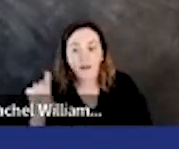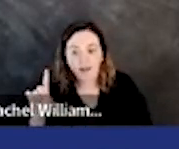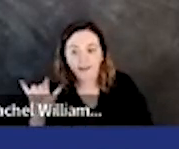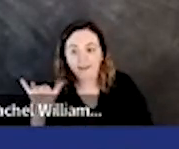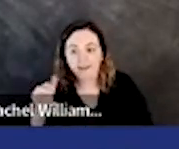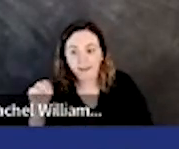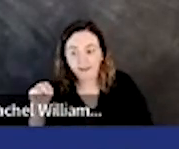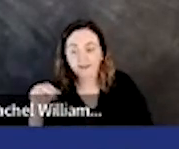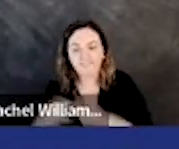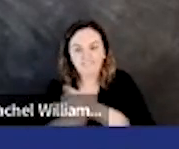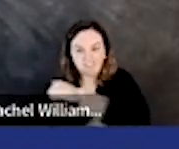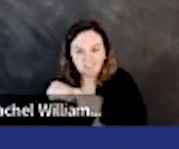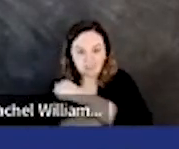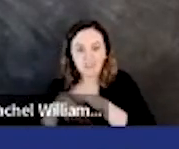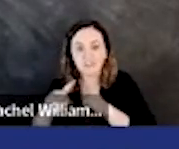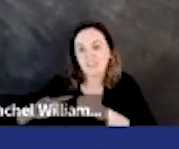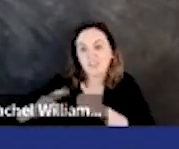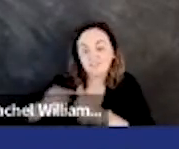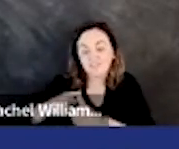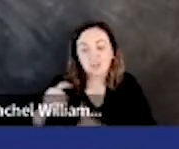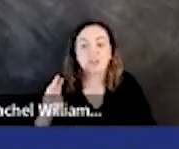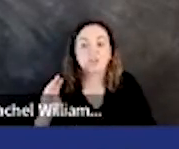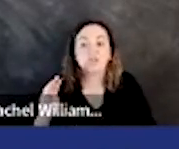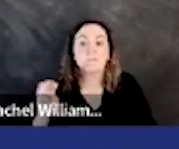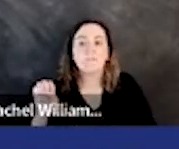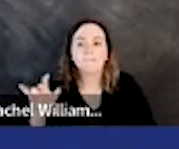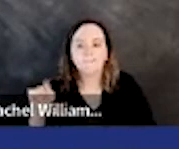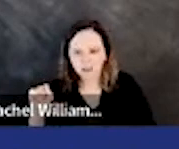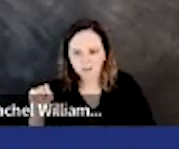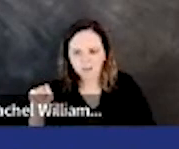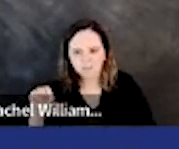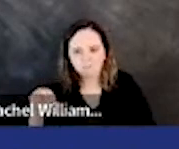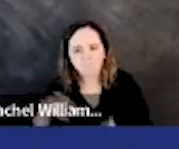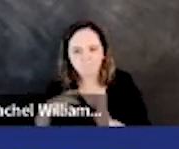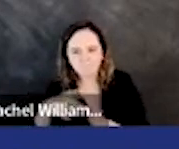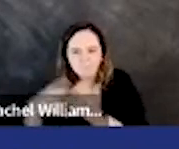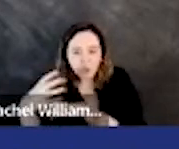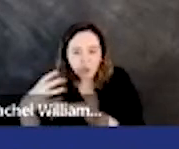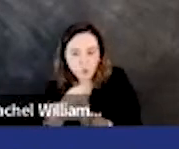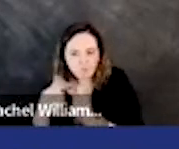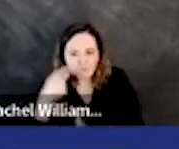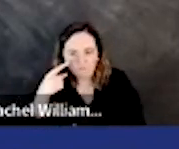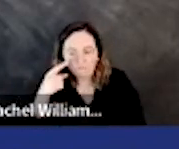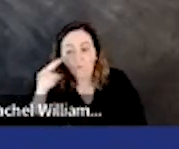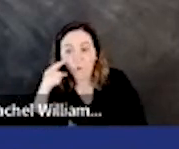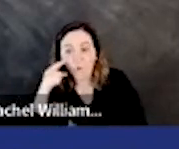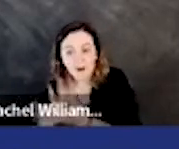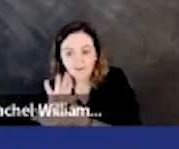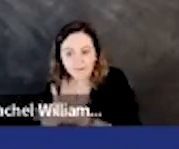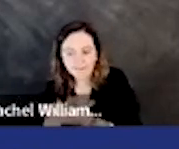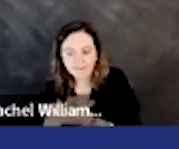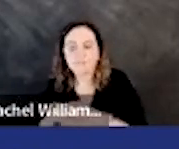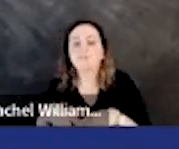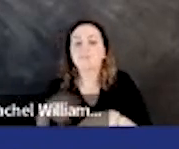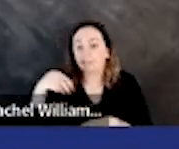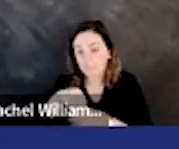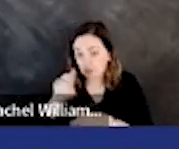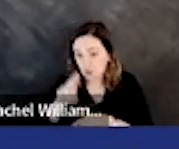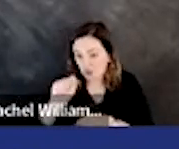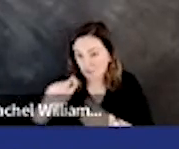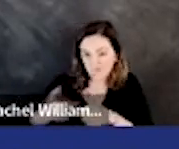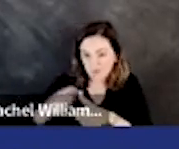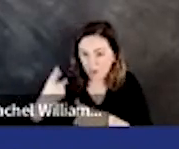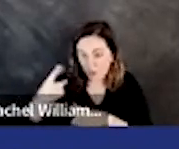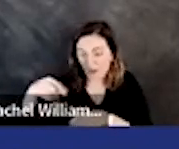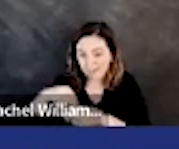Moorhead Kane is the first merit scholarship program established in the United States. It calls the University of North Carolina at Chapel Hill